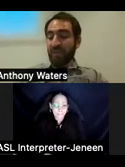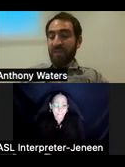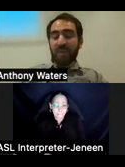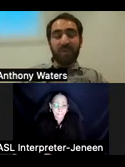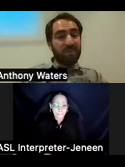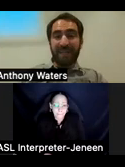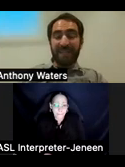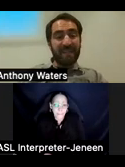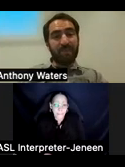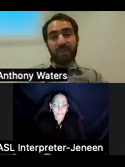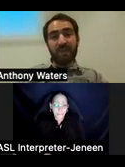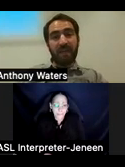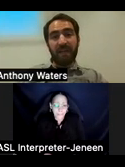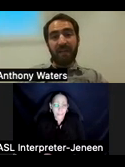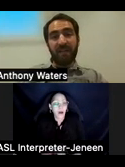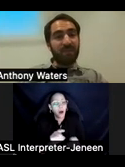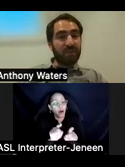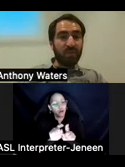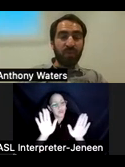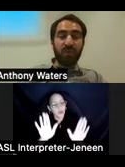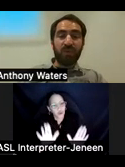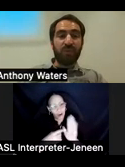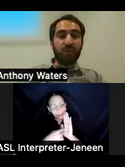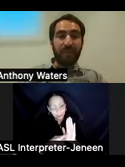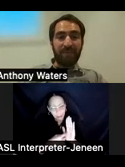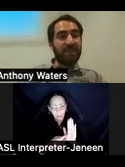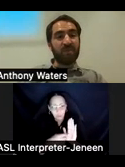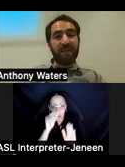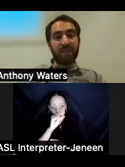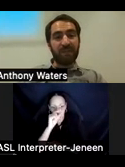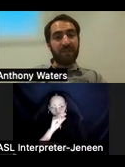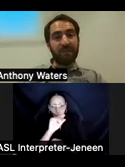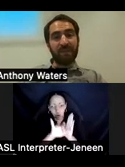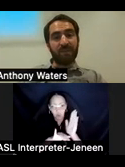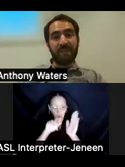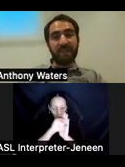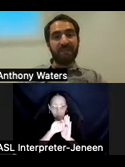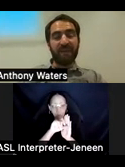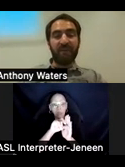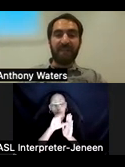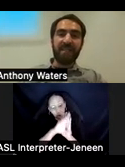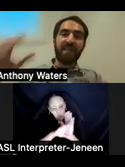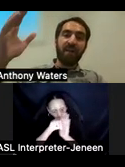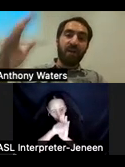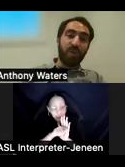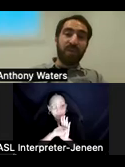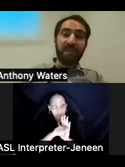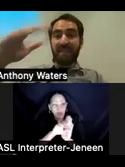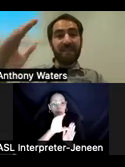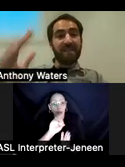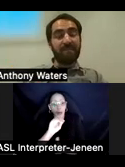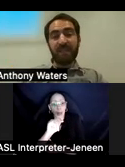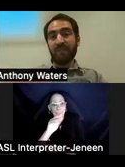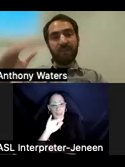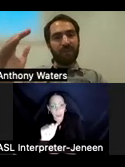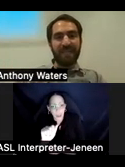And there's also some great examples, if you just Google YouTube, administration of the Columbia Suicide Severity Rating Scale, where you can see